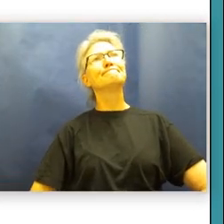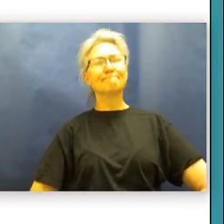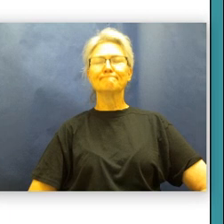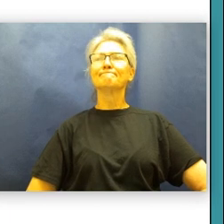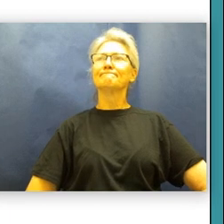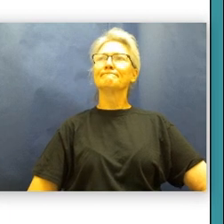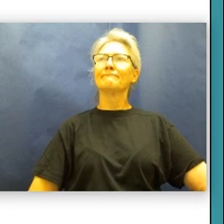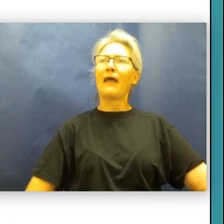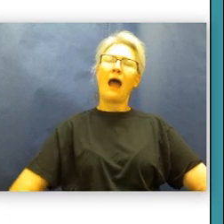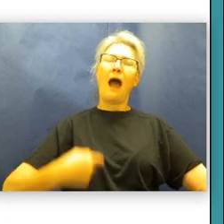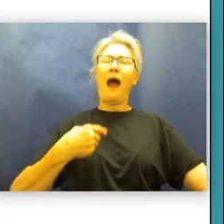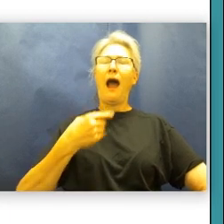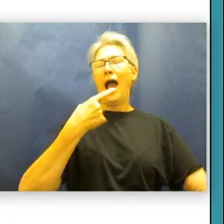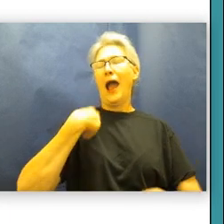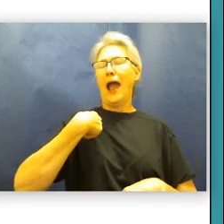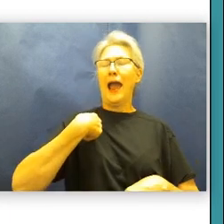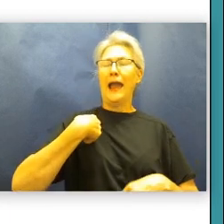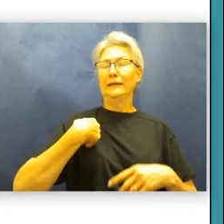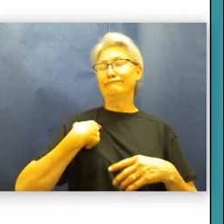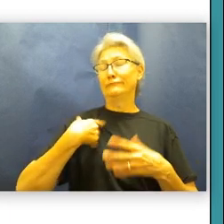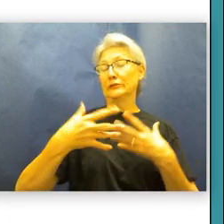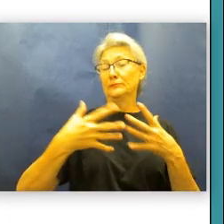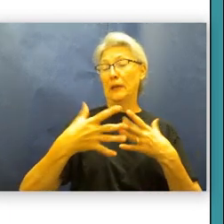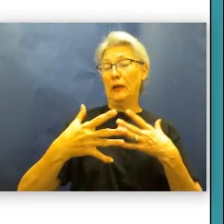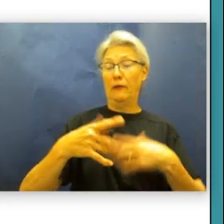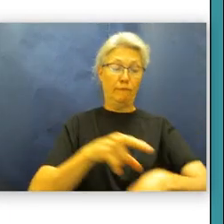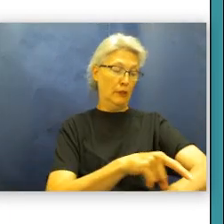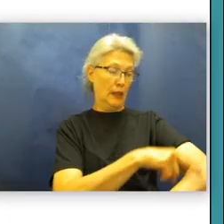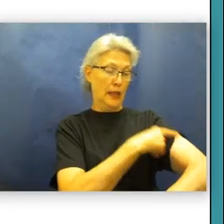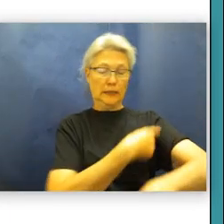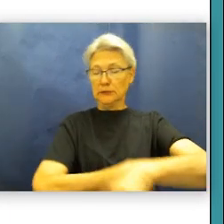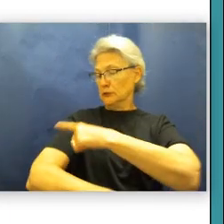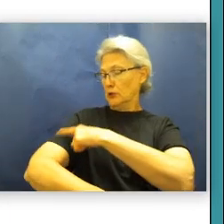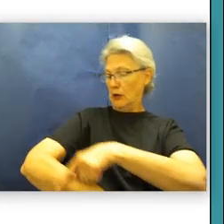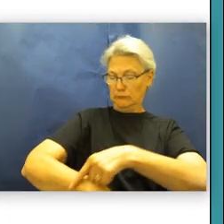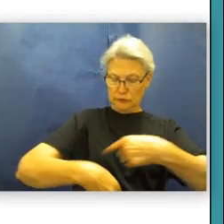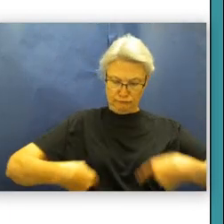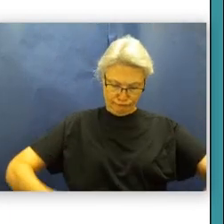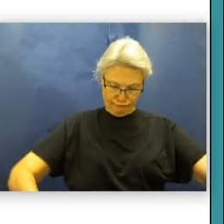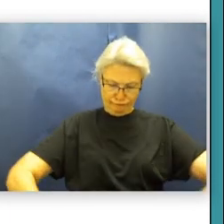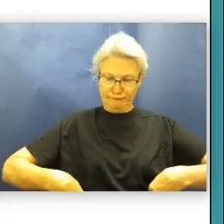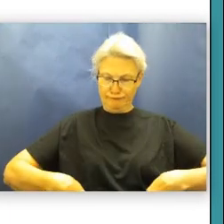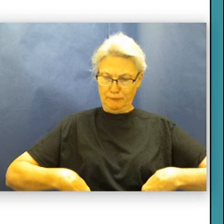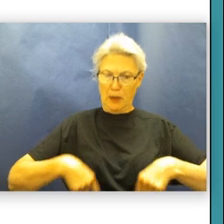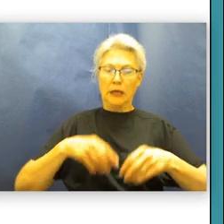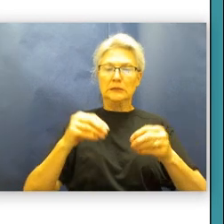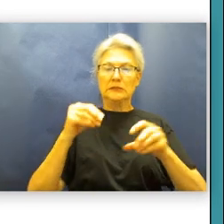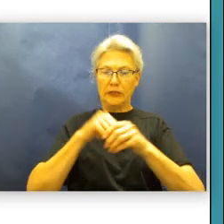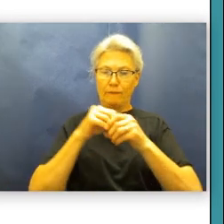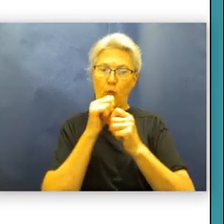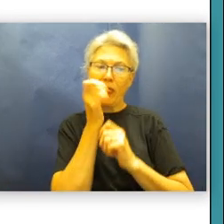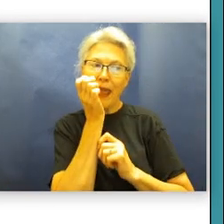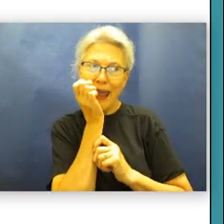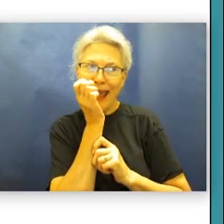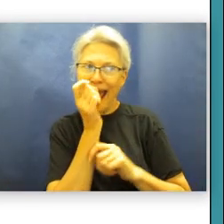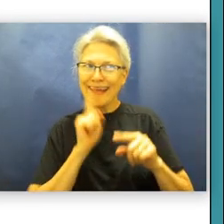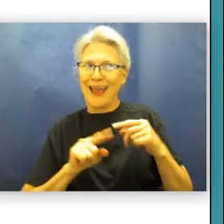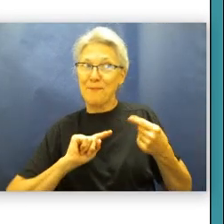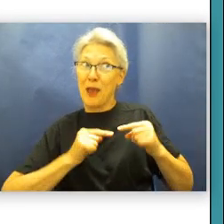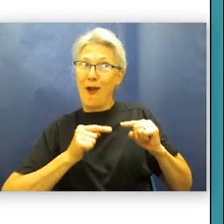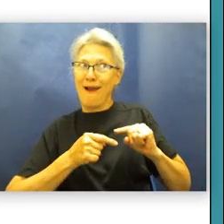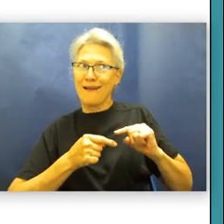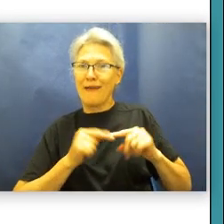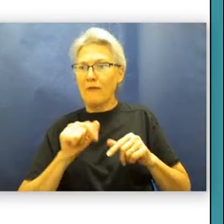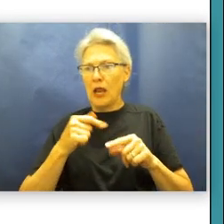confidently, "I don't mind my legs and my arms and body being stuffed because I cannot get hurt. If anyone treads on my toes or sticks a